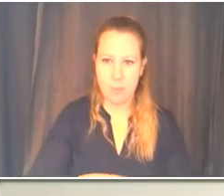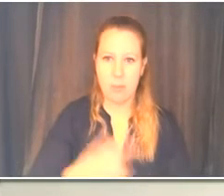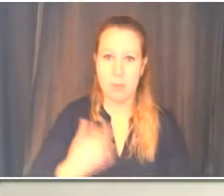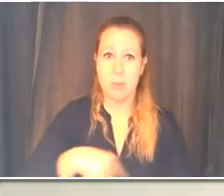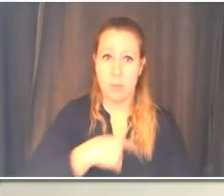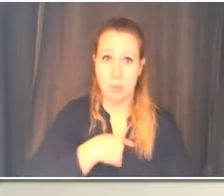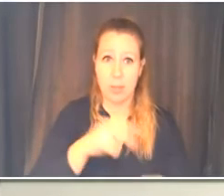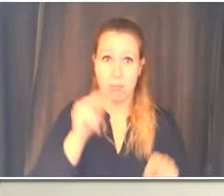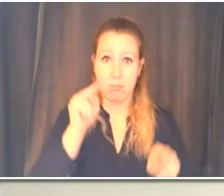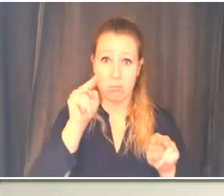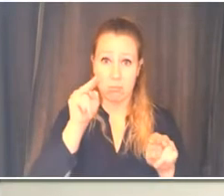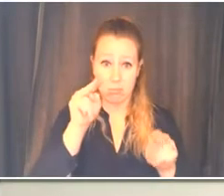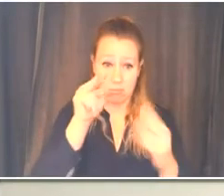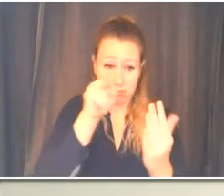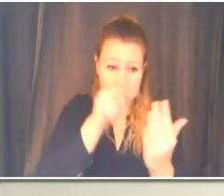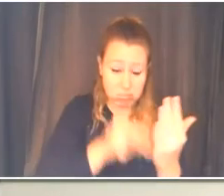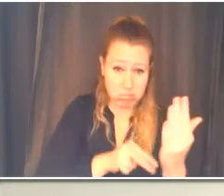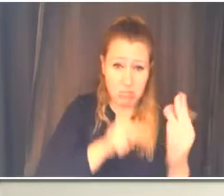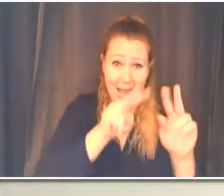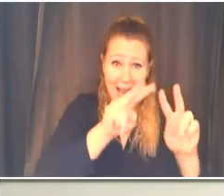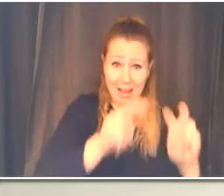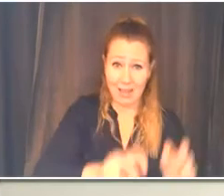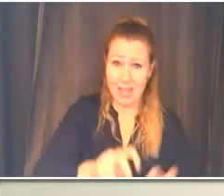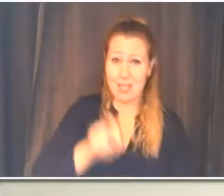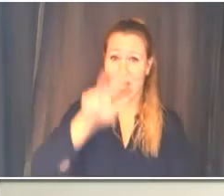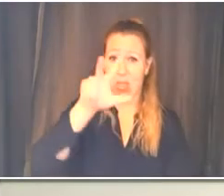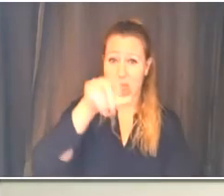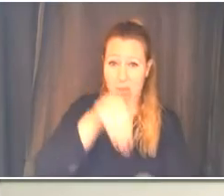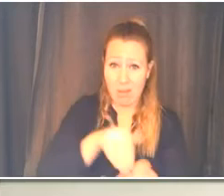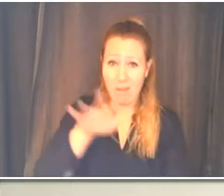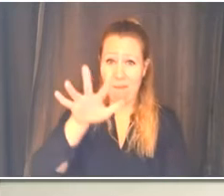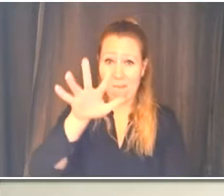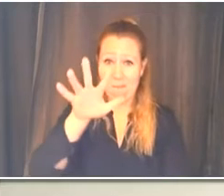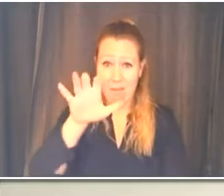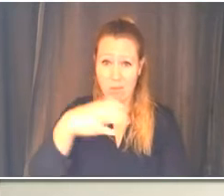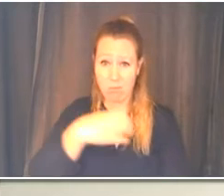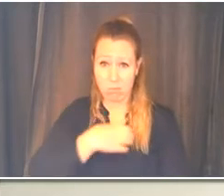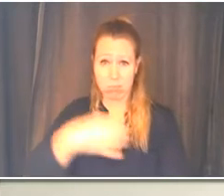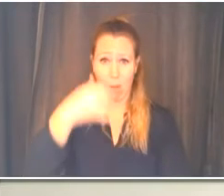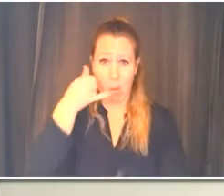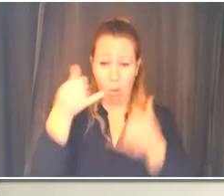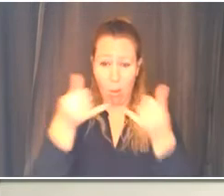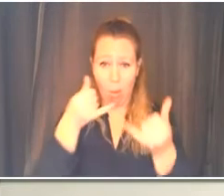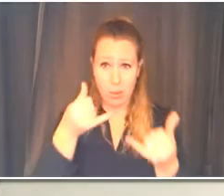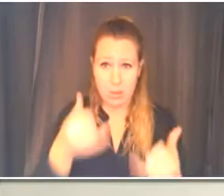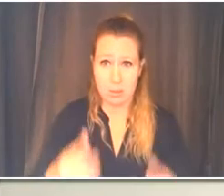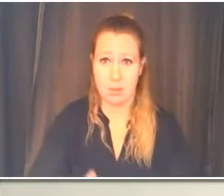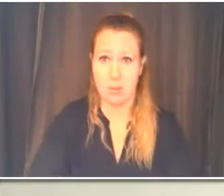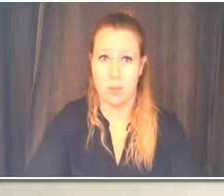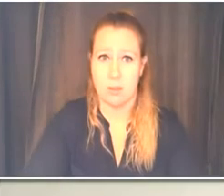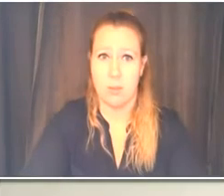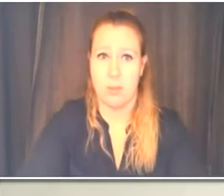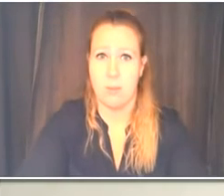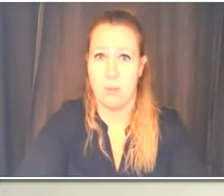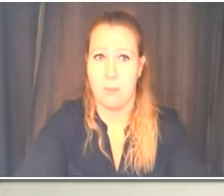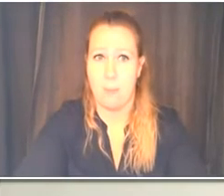should and how do we make sure that they're making arrests in all cases that they should they should make an arrest for every complaint